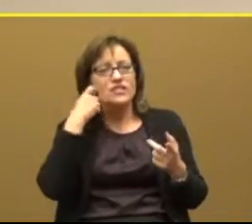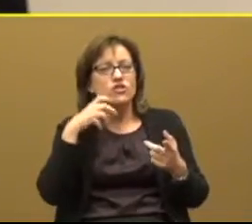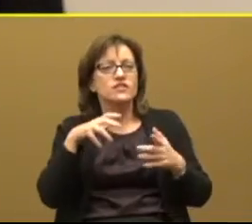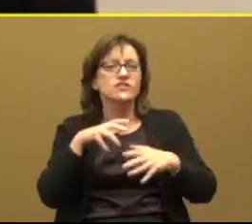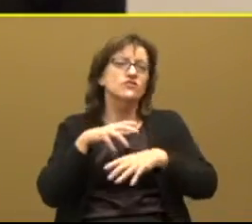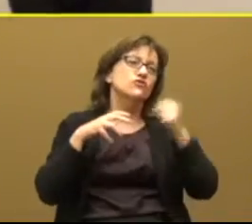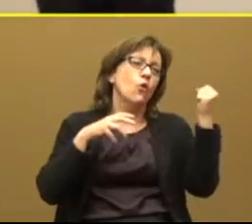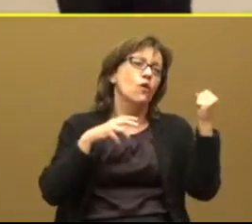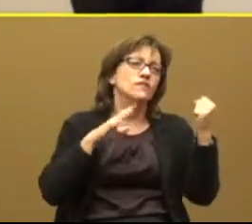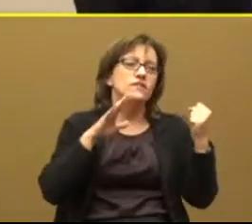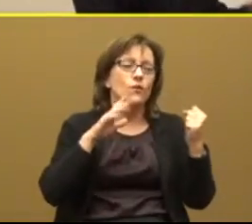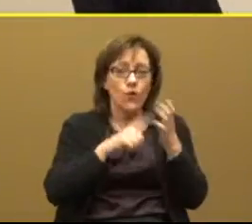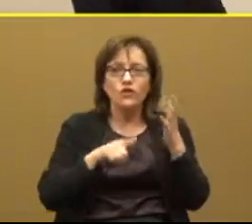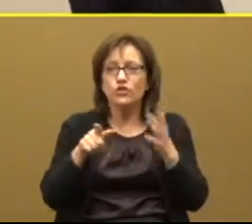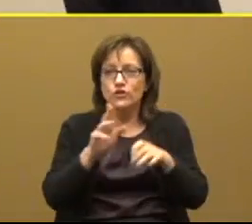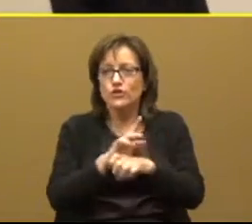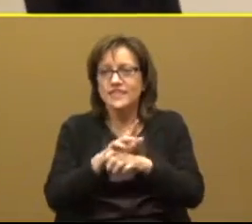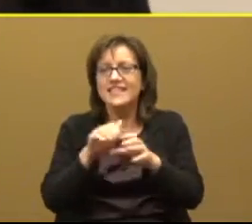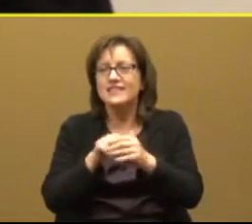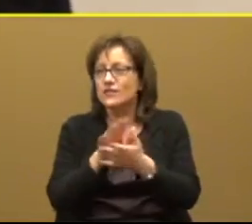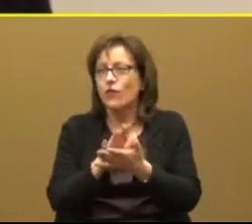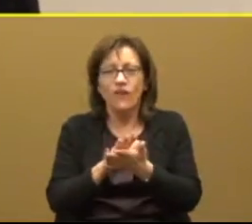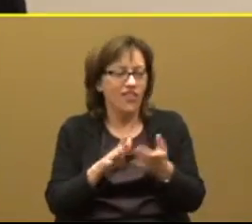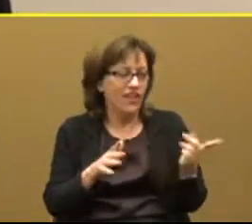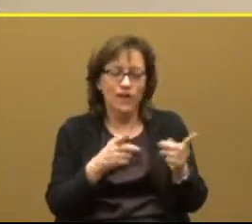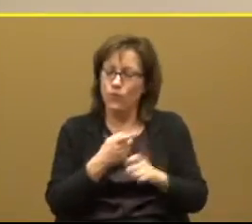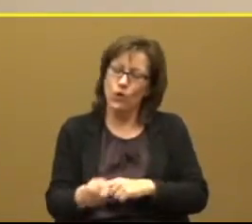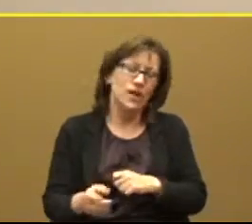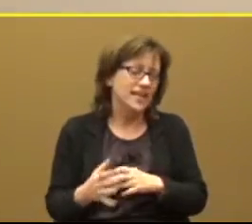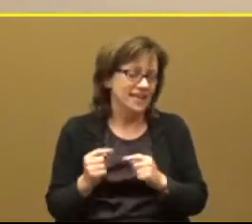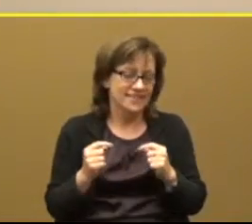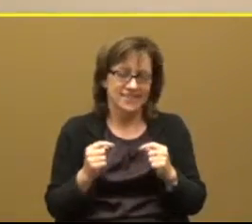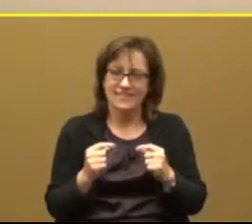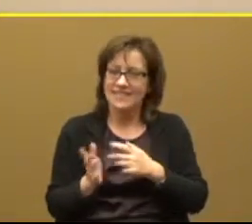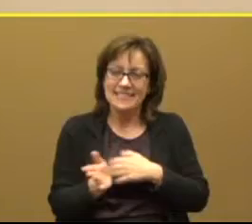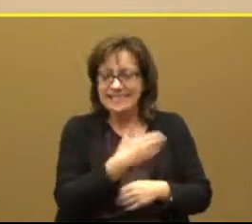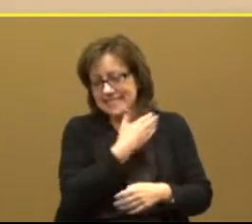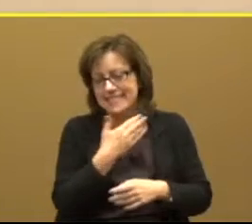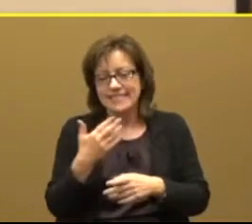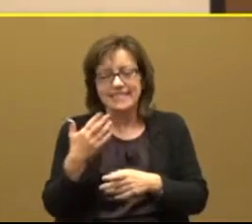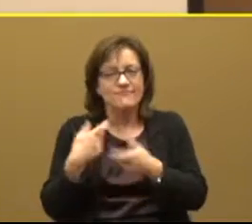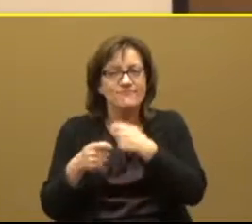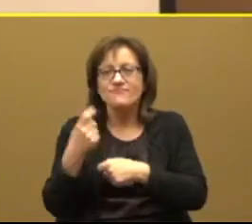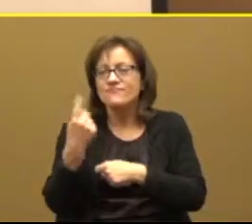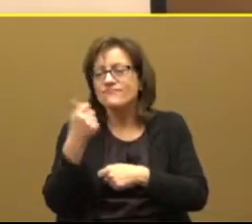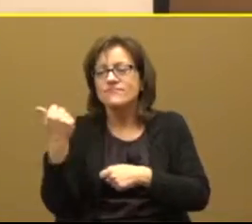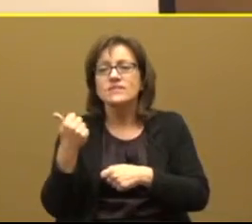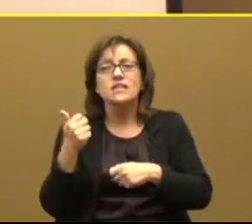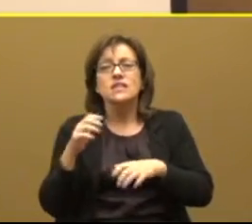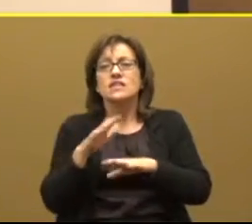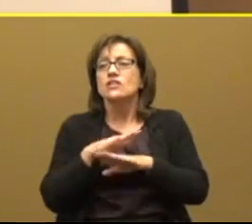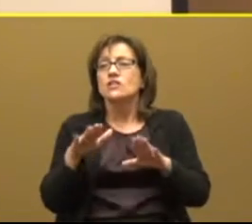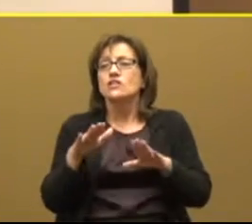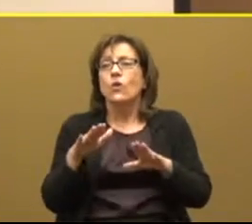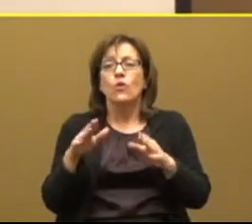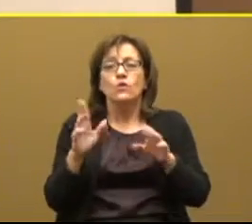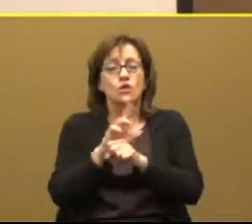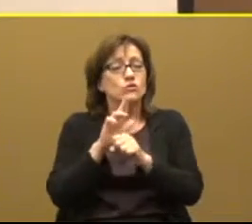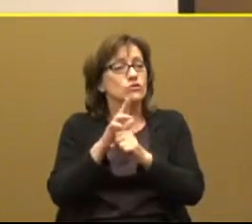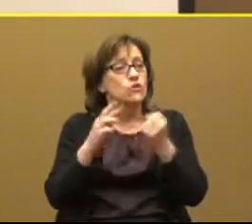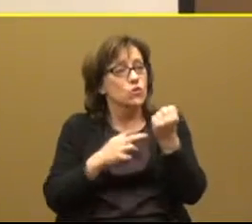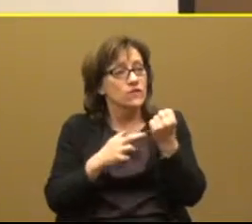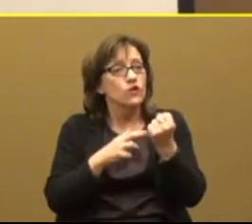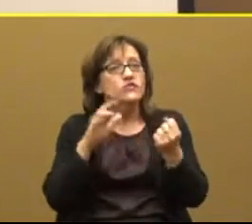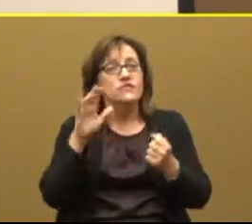Yeah, especially if, and that's why Stacy said earlier, don't use reinforcers that mom